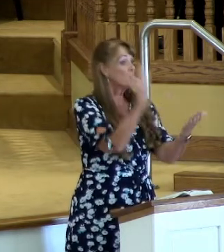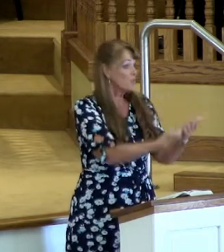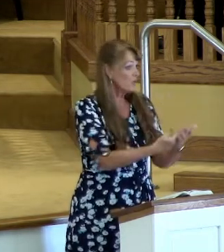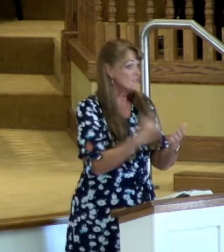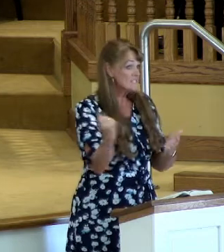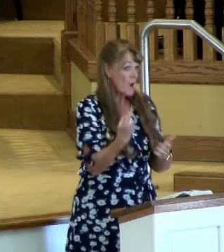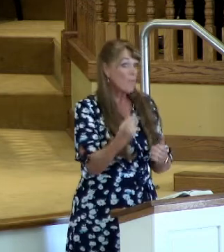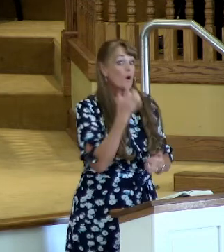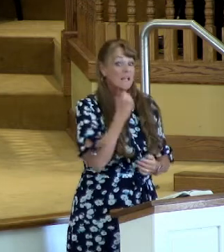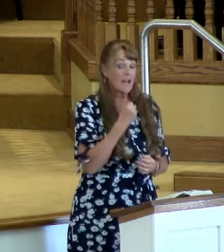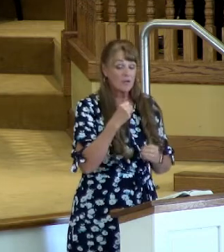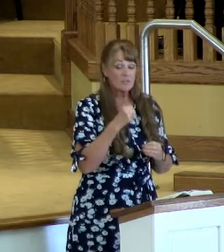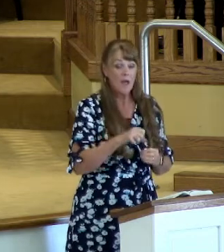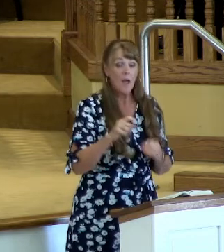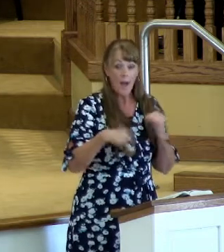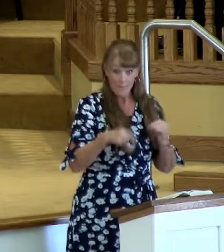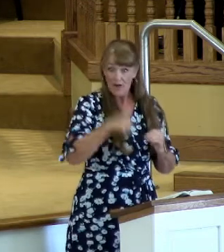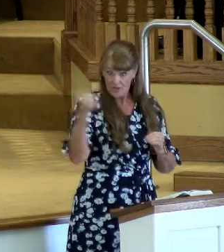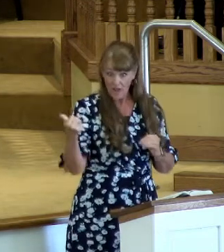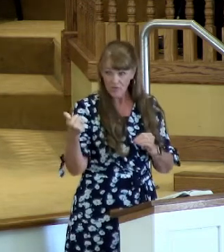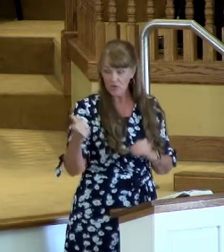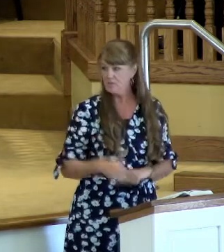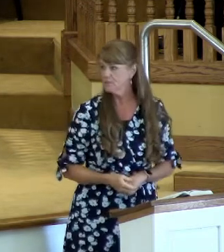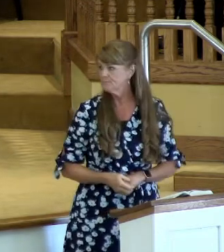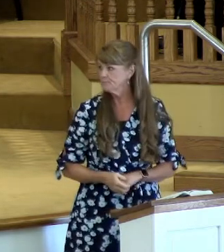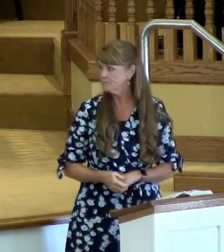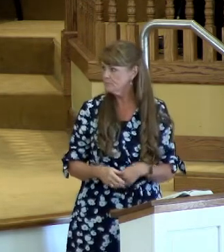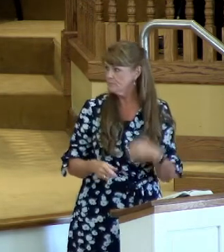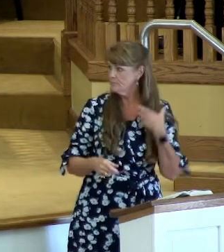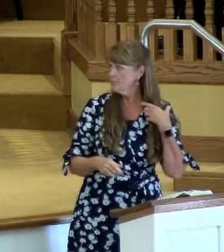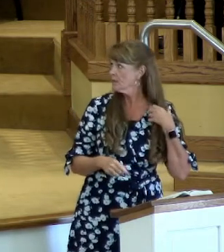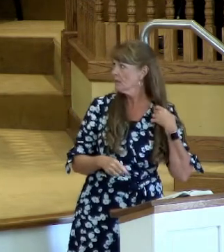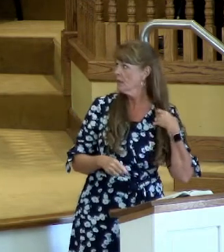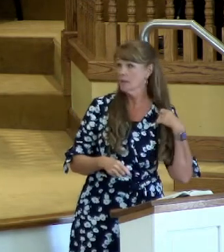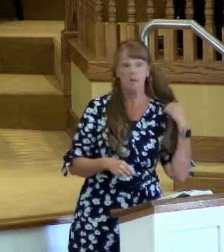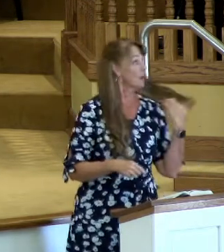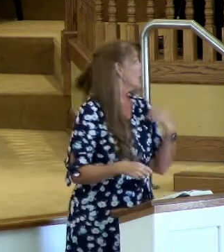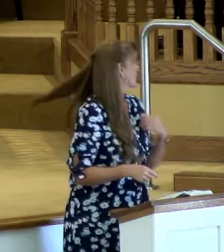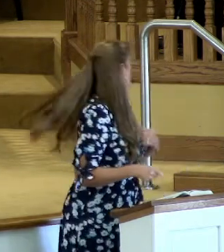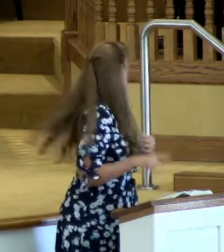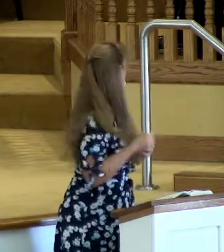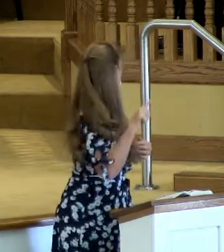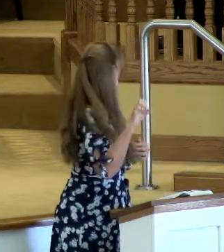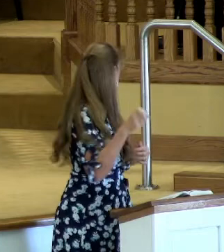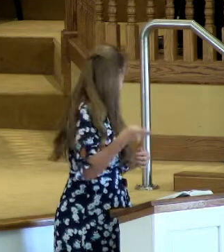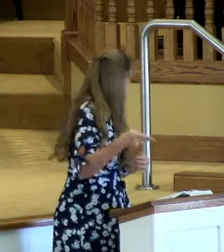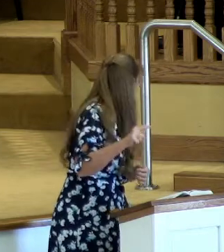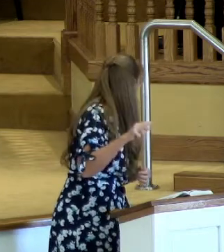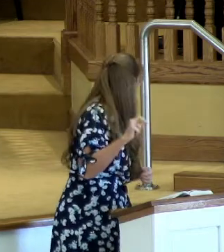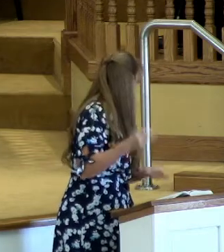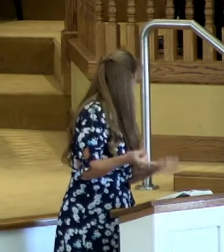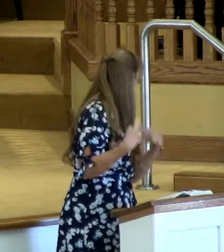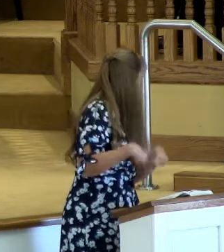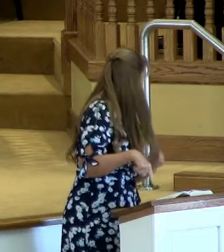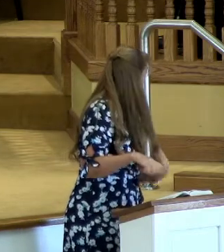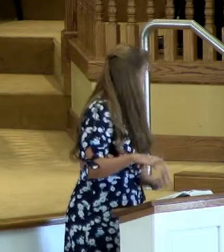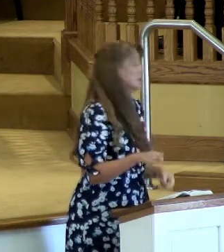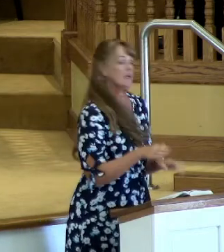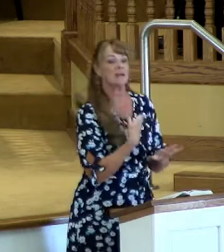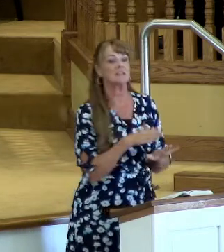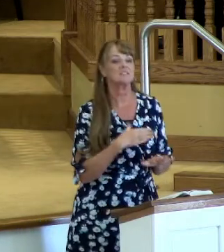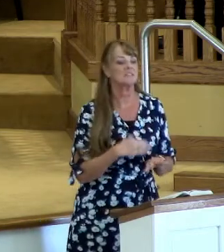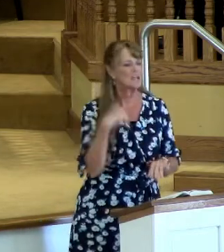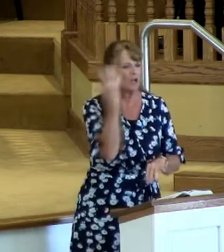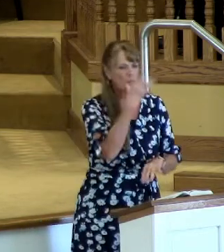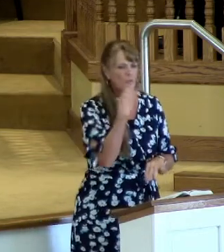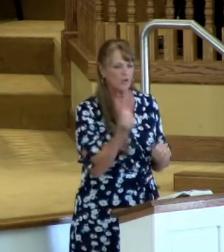And so sure do love and appreciate you, church. So Lado's going to come sing for us. Miss Jennifer's going to be on the piano again. Same song as this morning. Beautiful song.